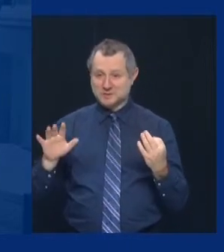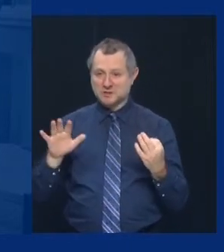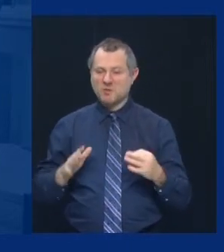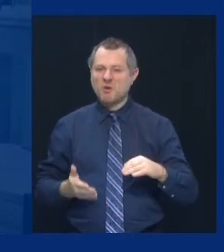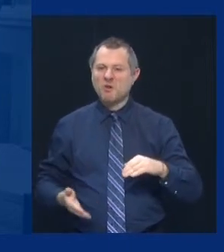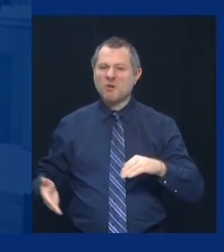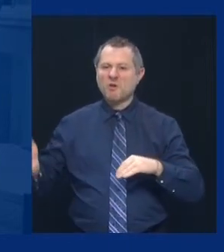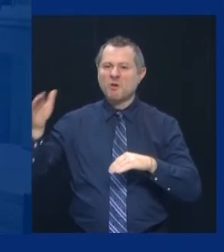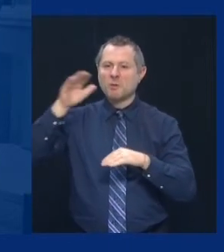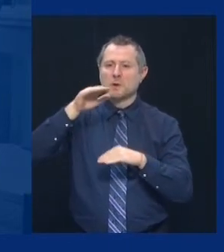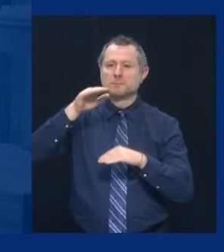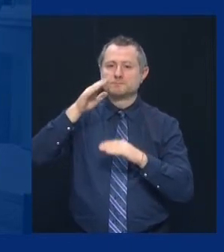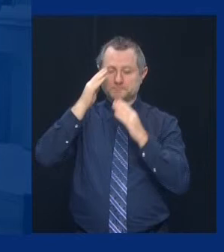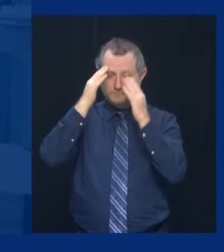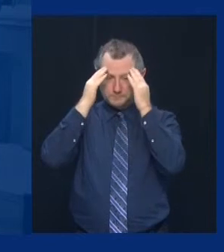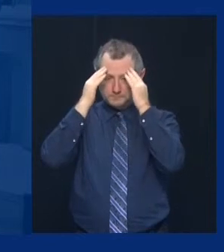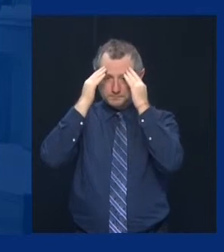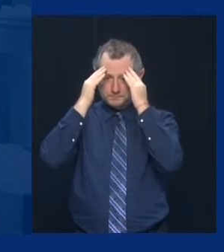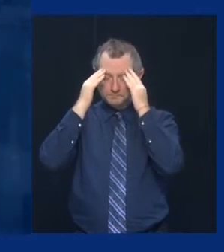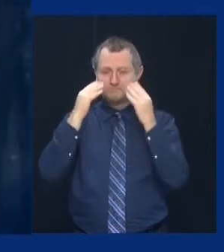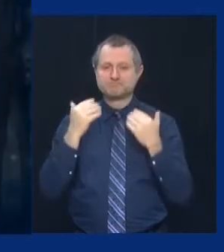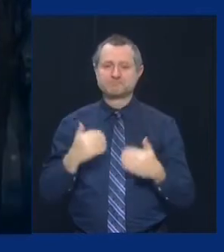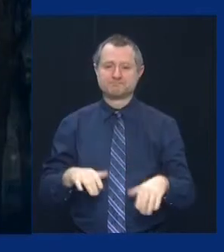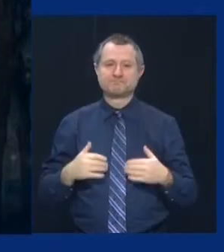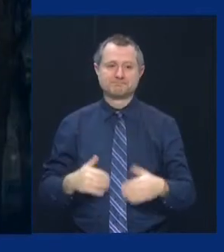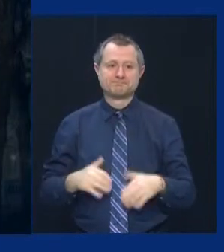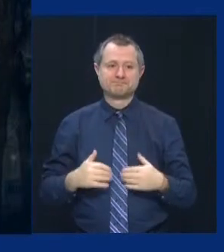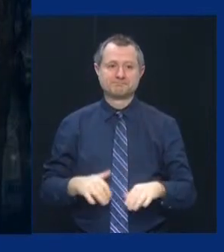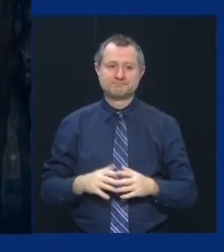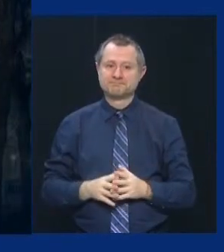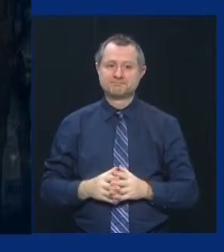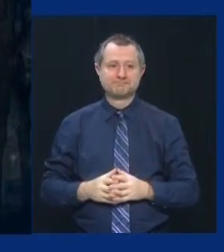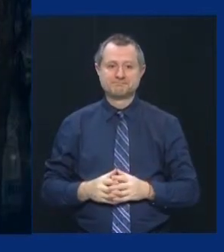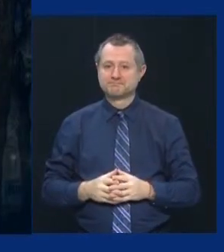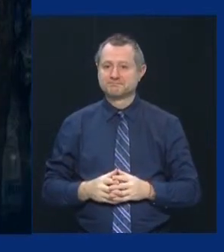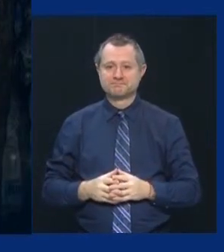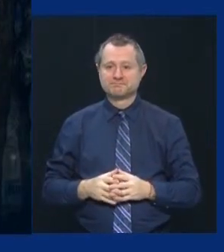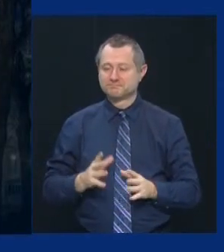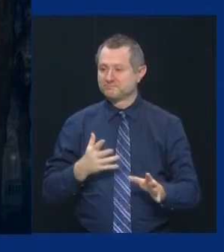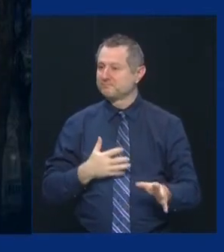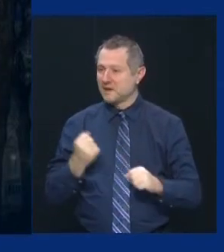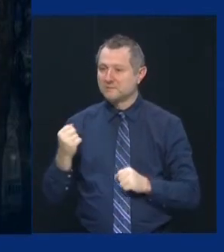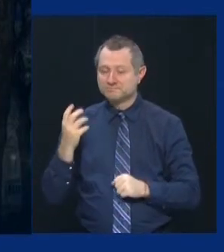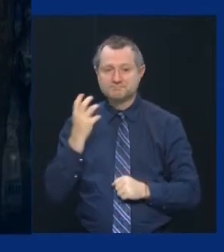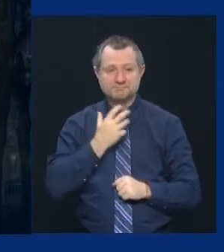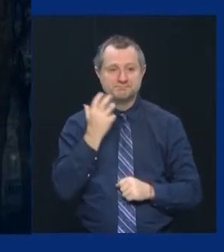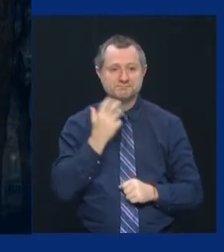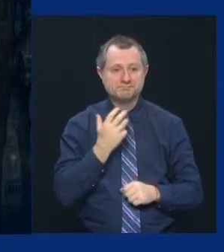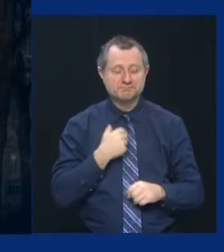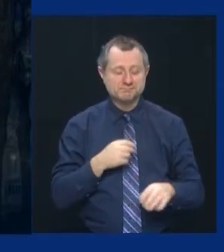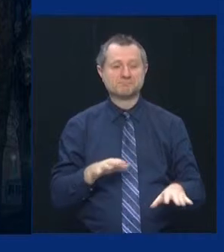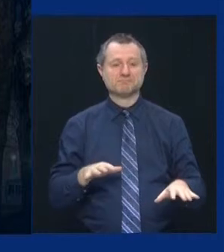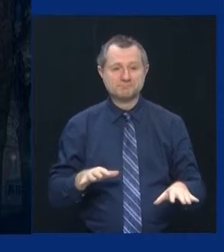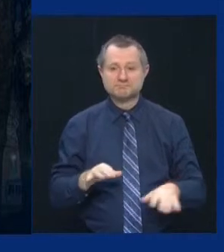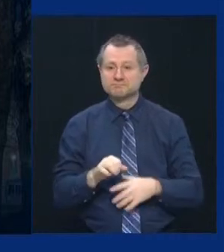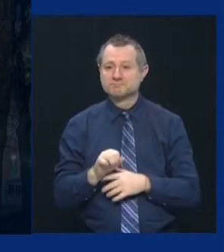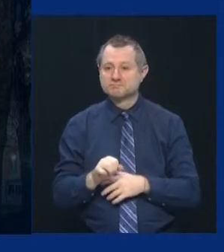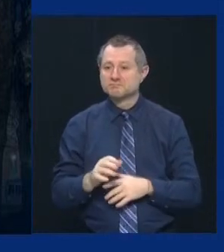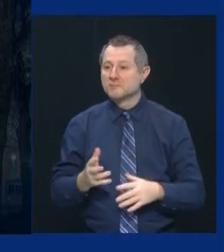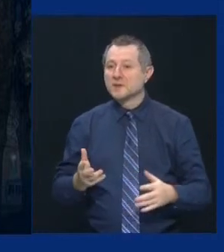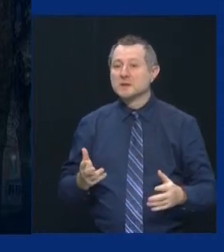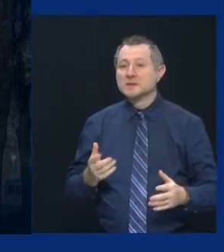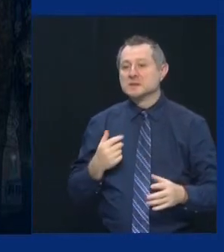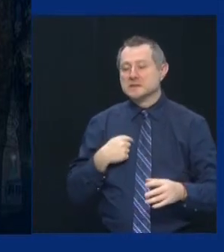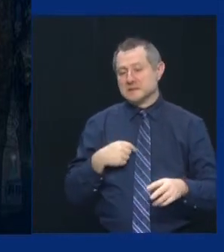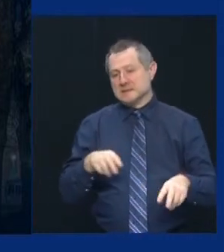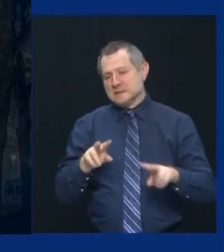is dramatic and very, very fast. So we're studying what